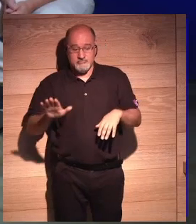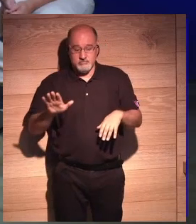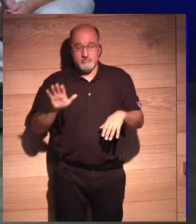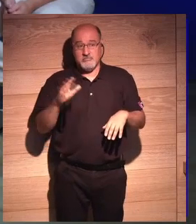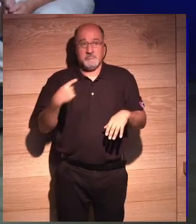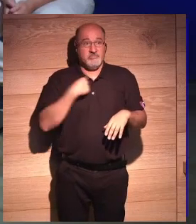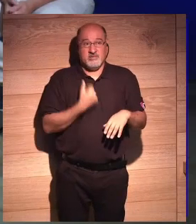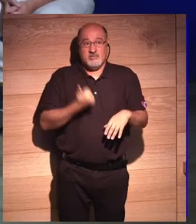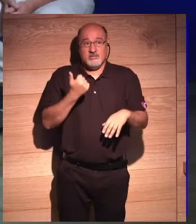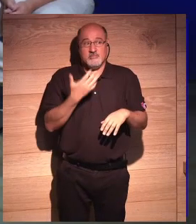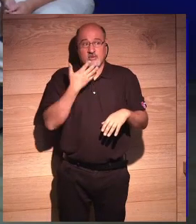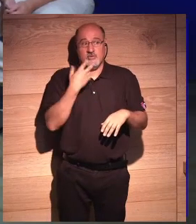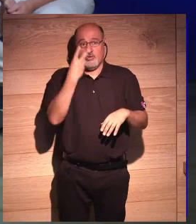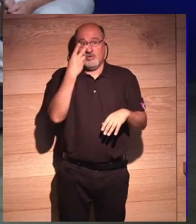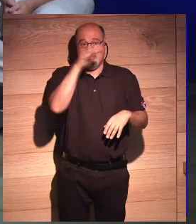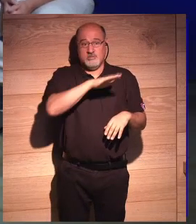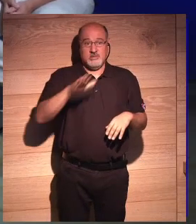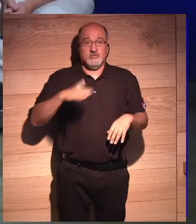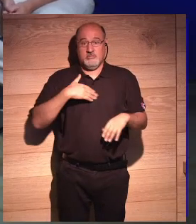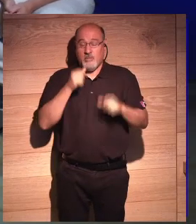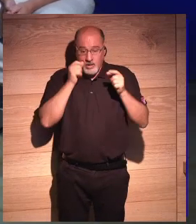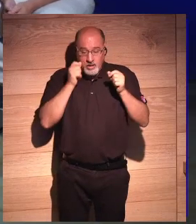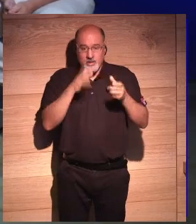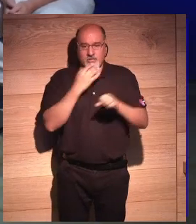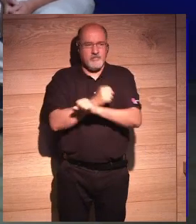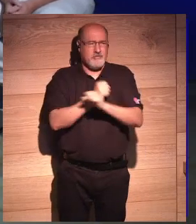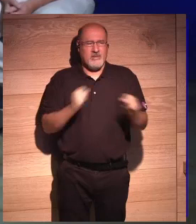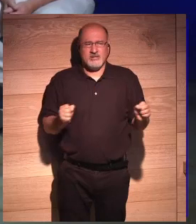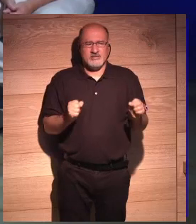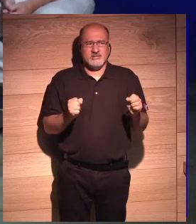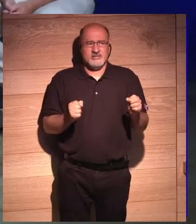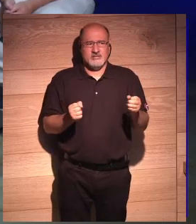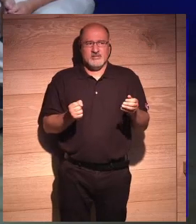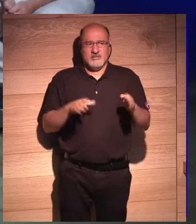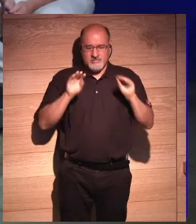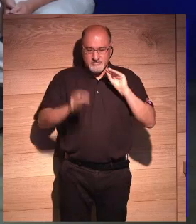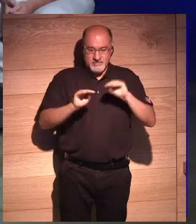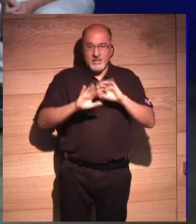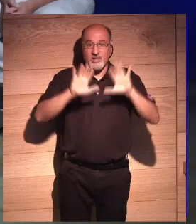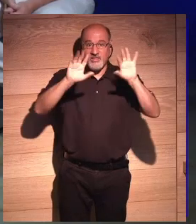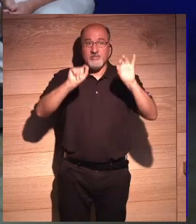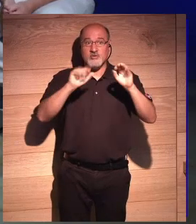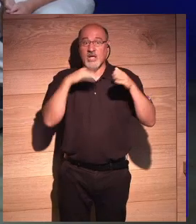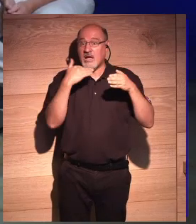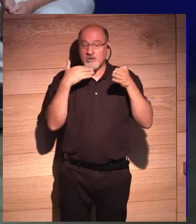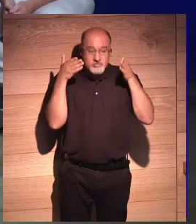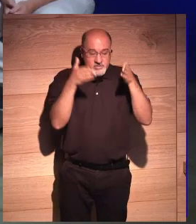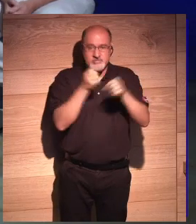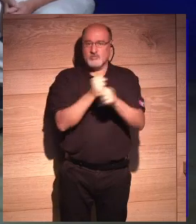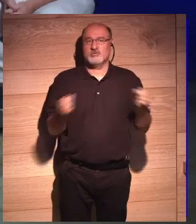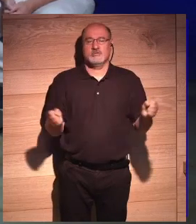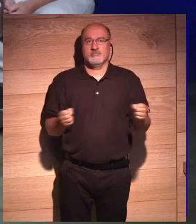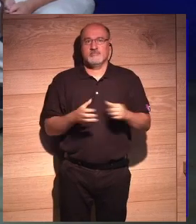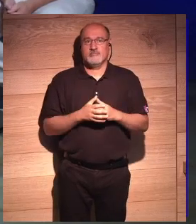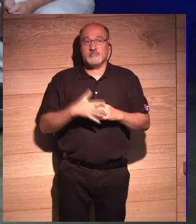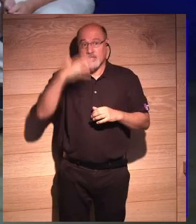perspective. Children lose this perspective. I'm really aware of that because I have two kids, and it's impossible that they can stay focused